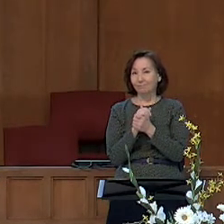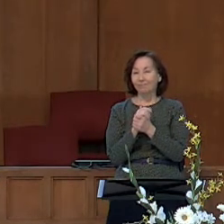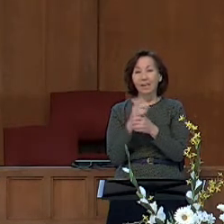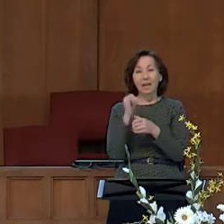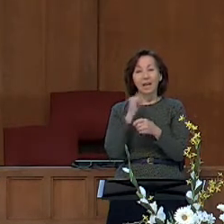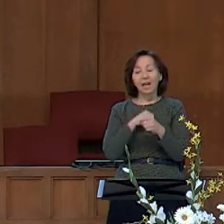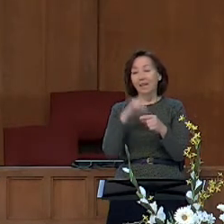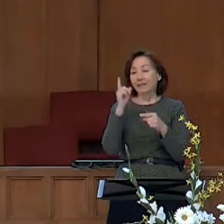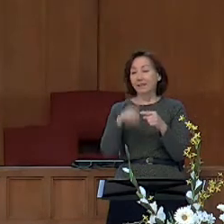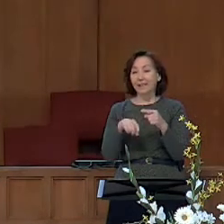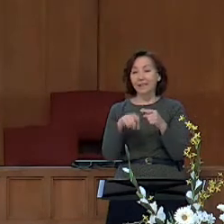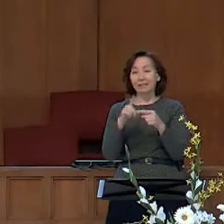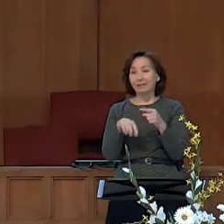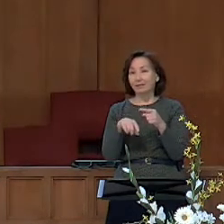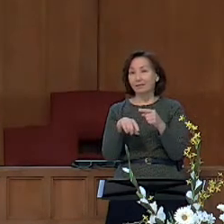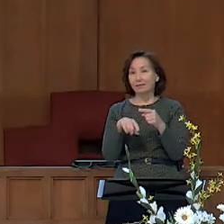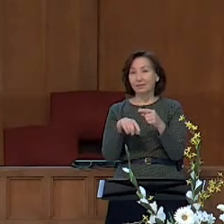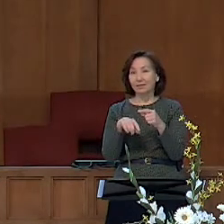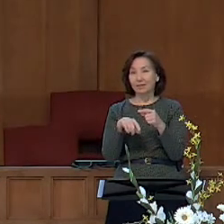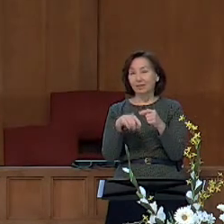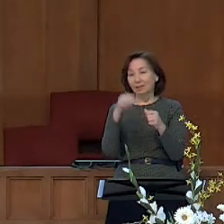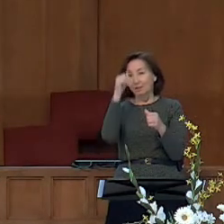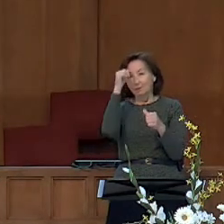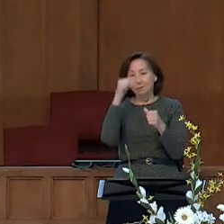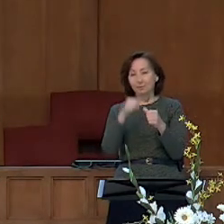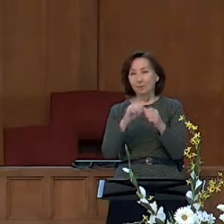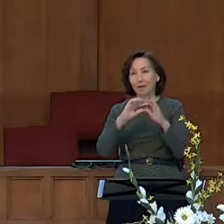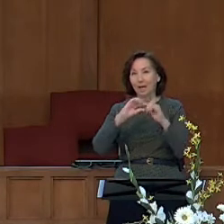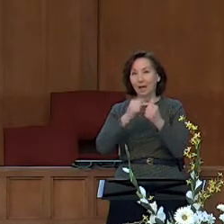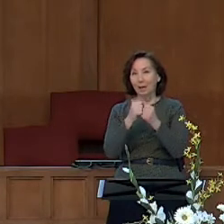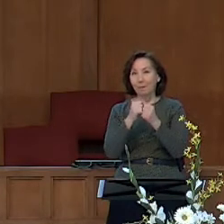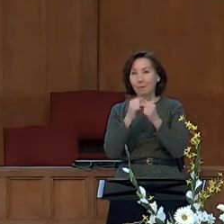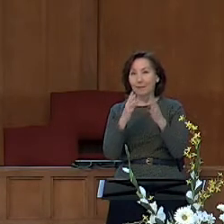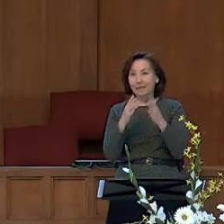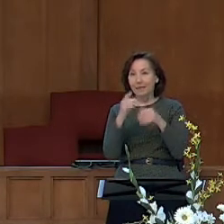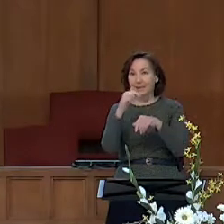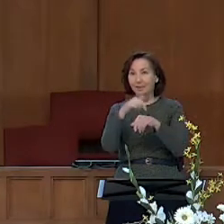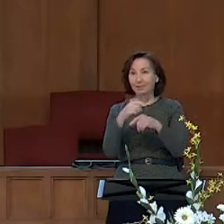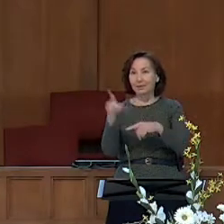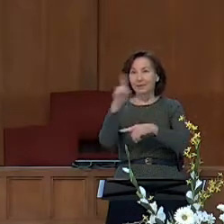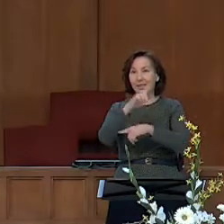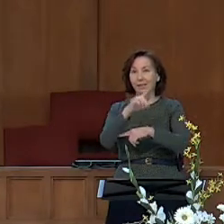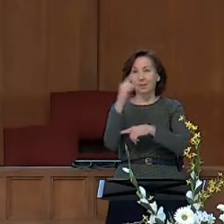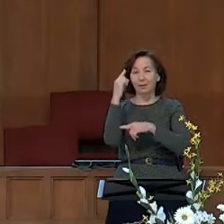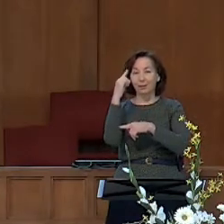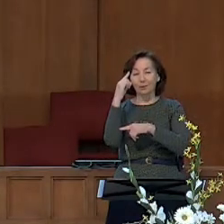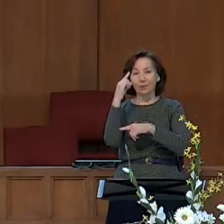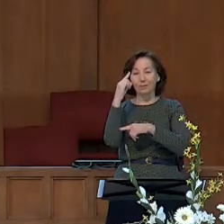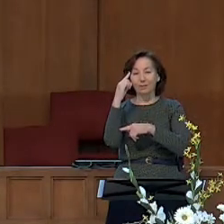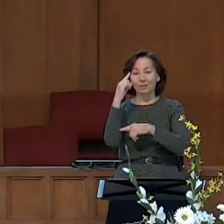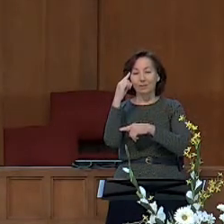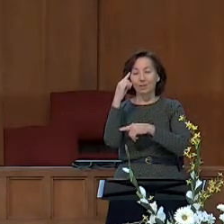even count how many times a day your thoughts turn toward